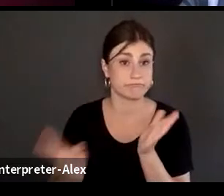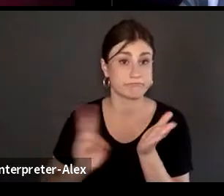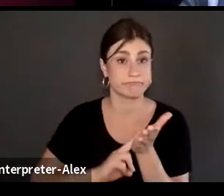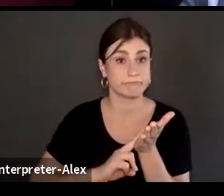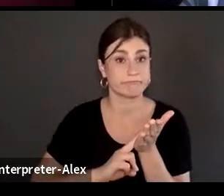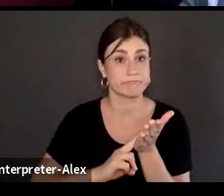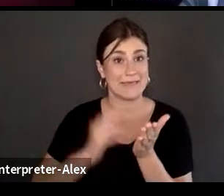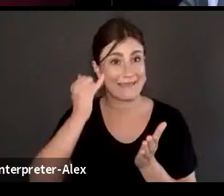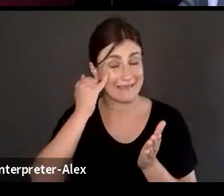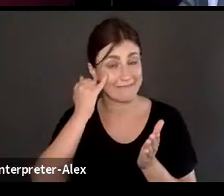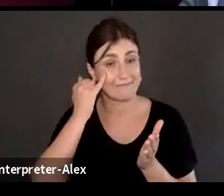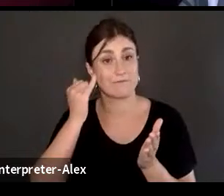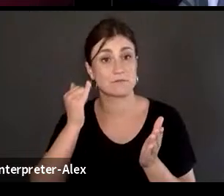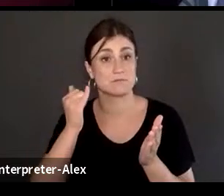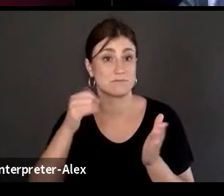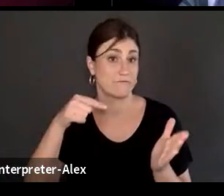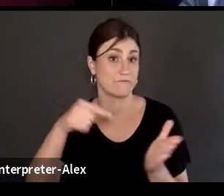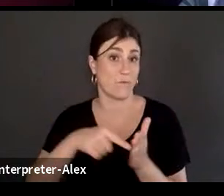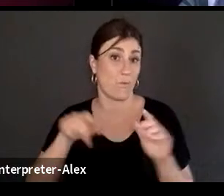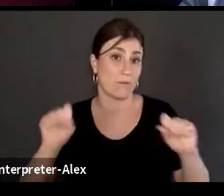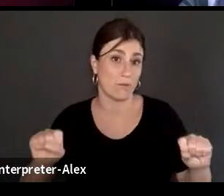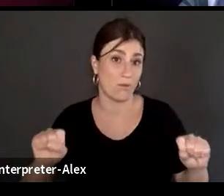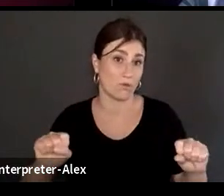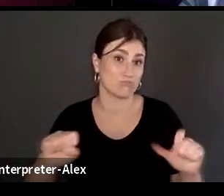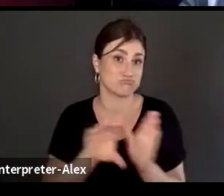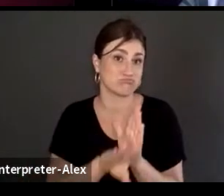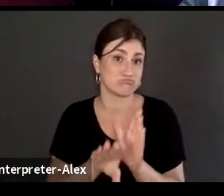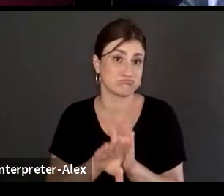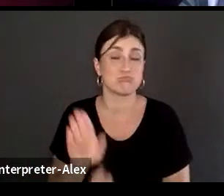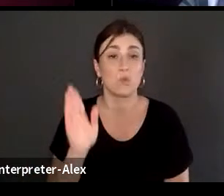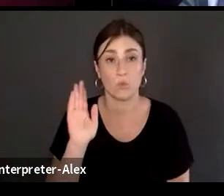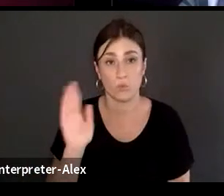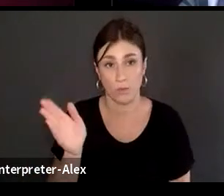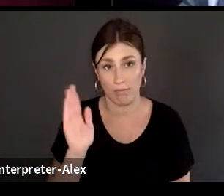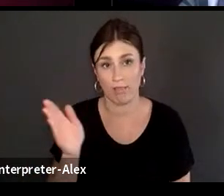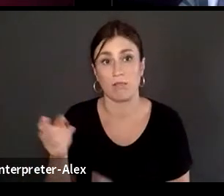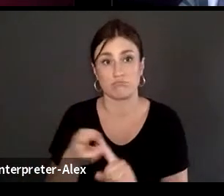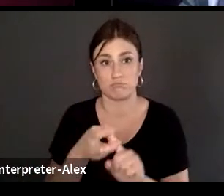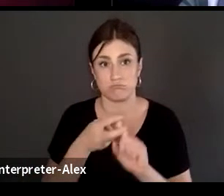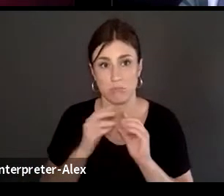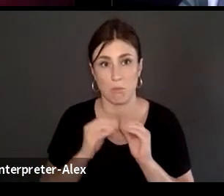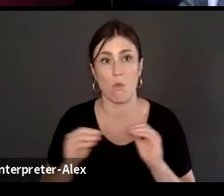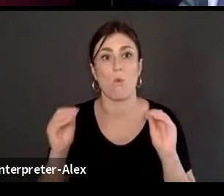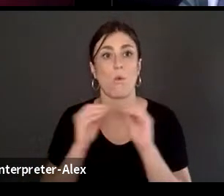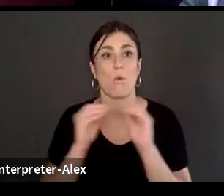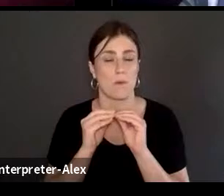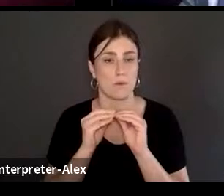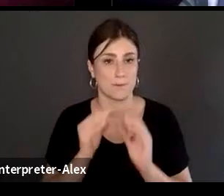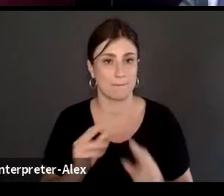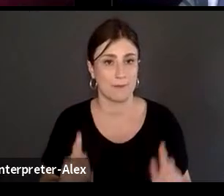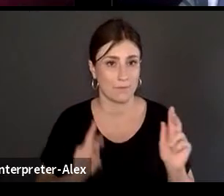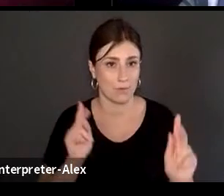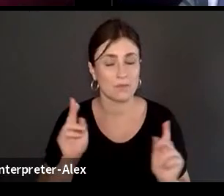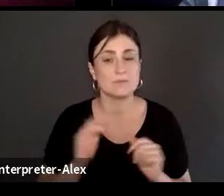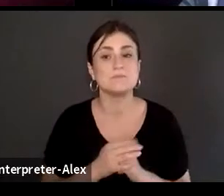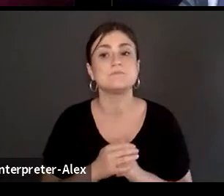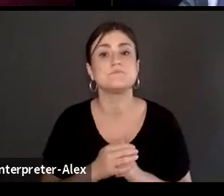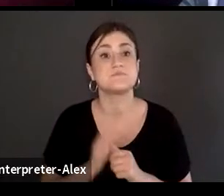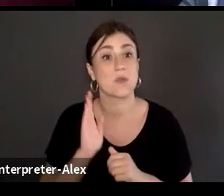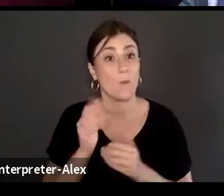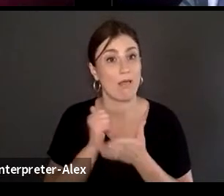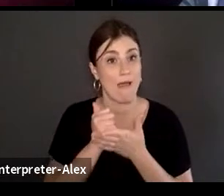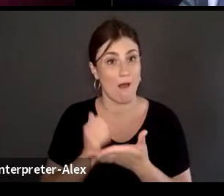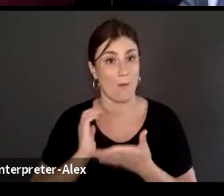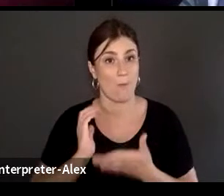that is real encouraging. And I think that will help us help our constituents afford the service,